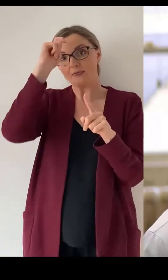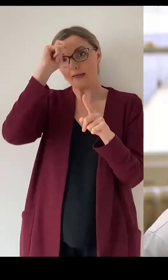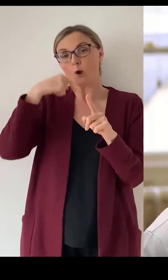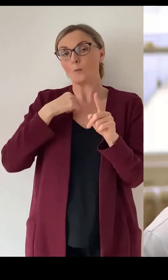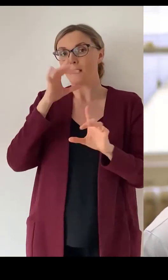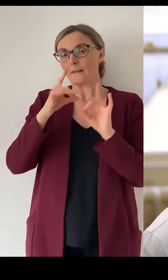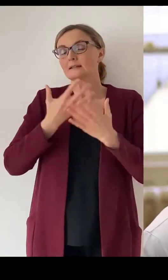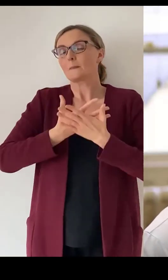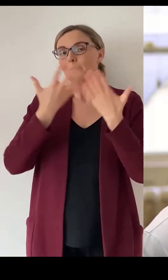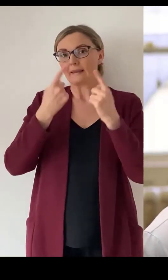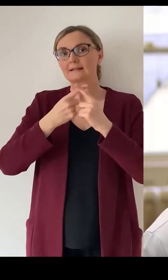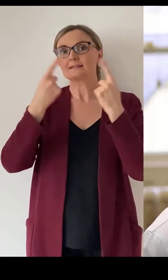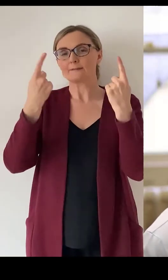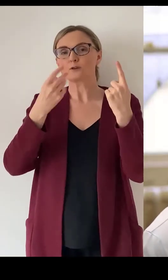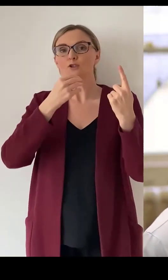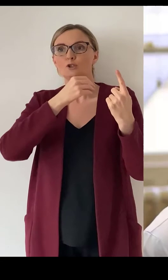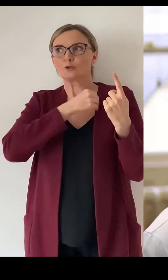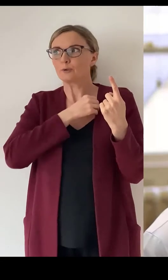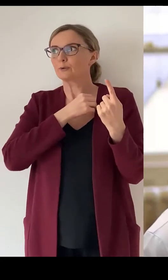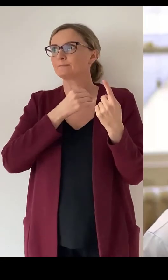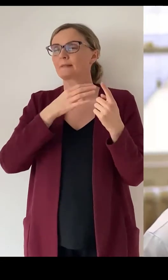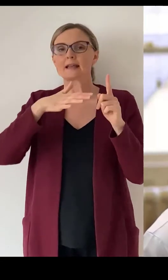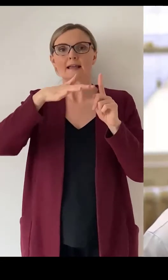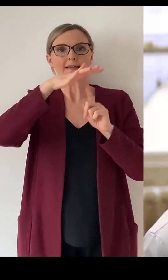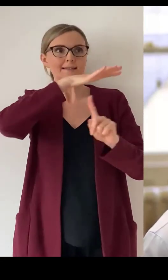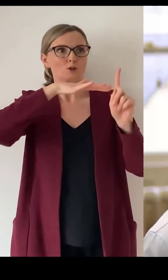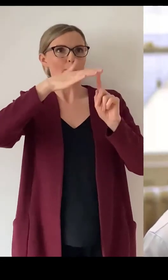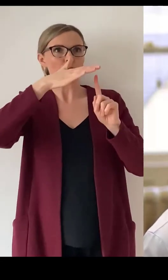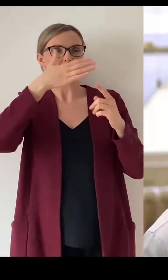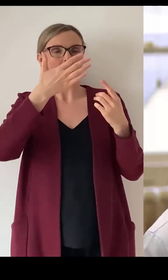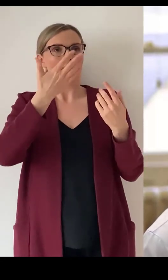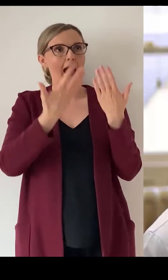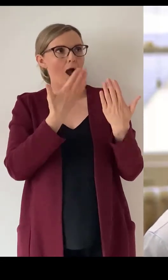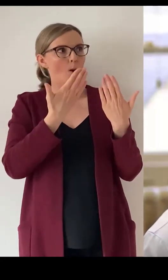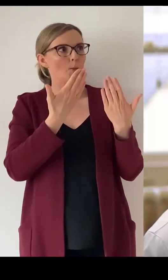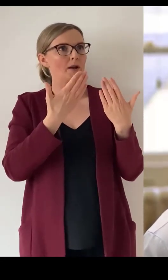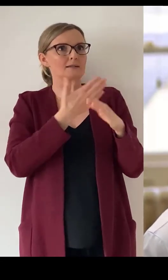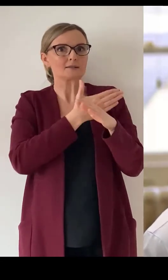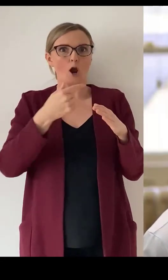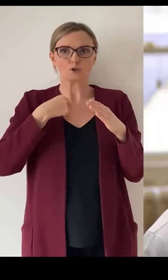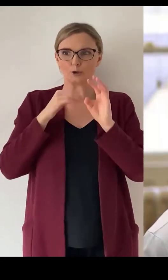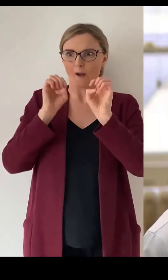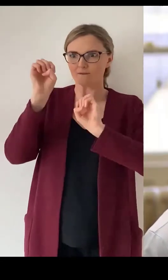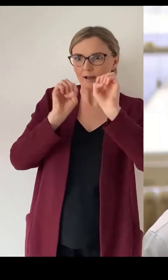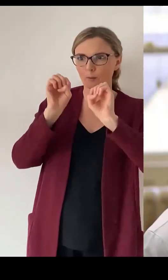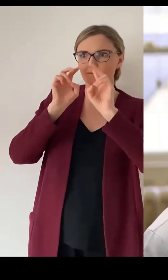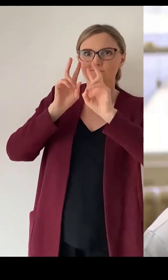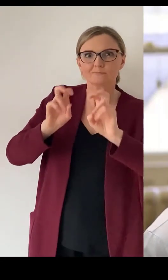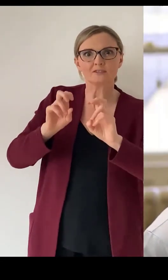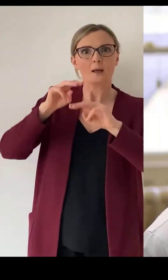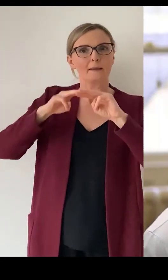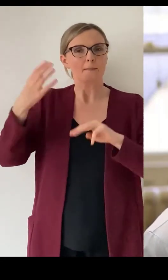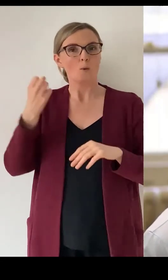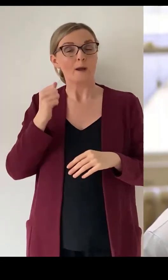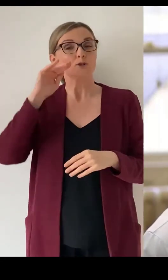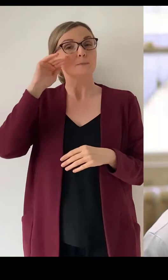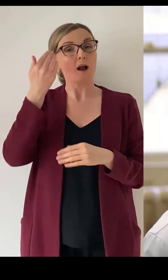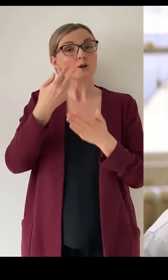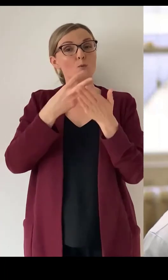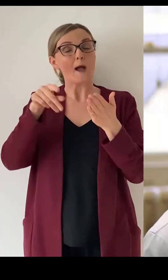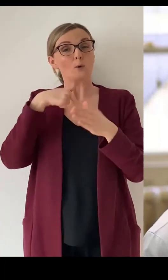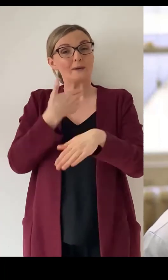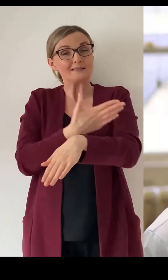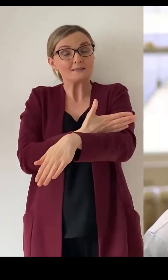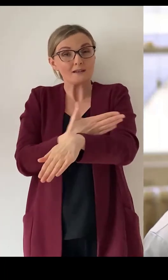the environment in which people can evaluate the minimum wage. Because when we started doing this, there was a